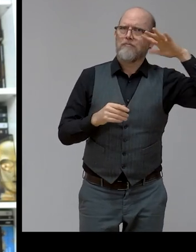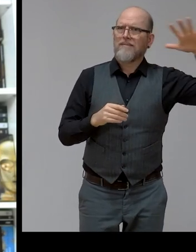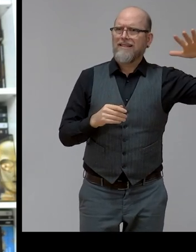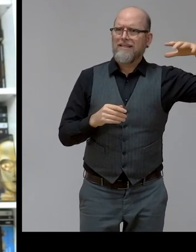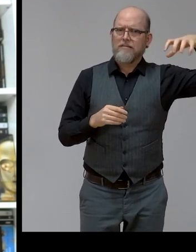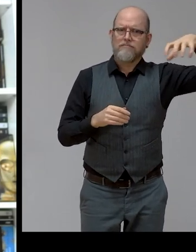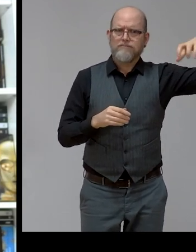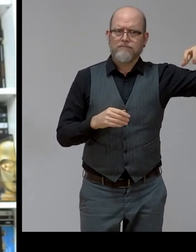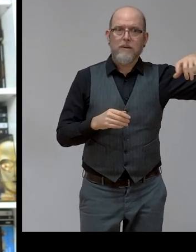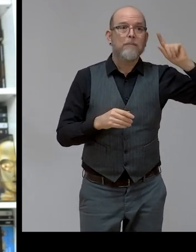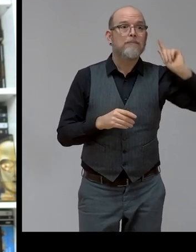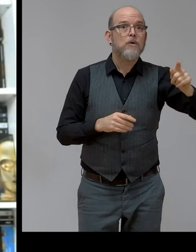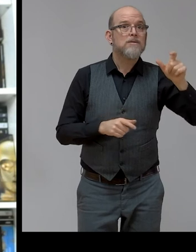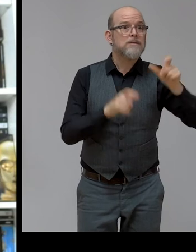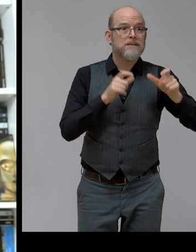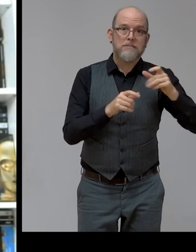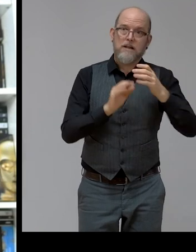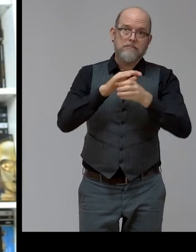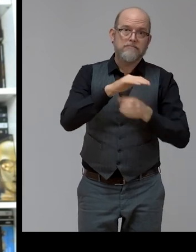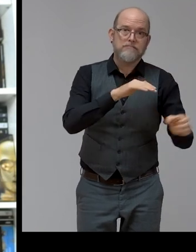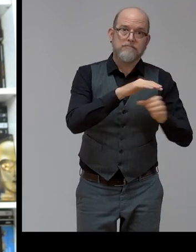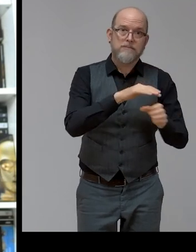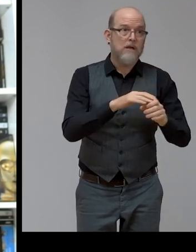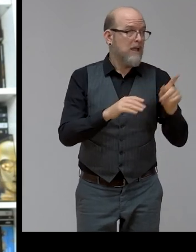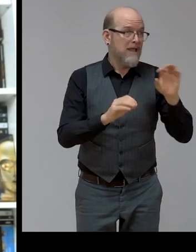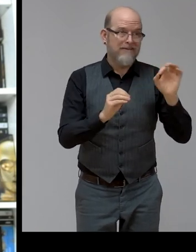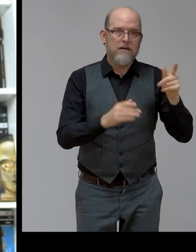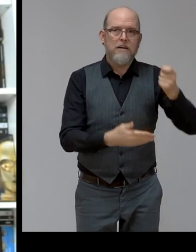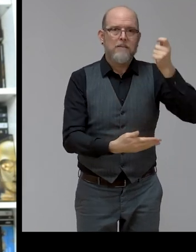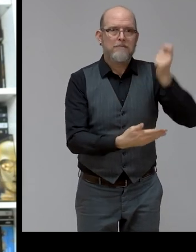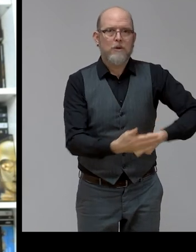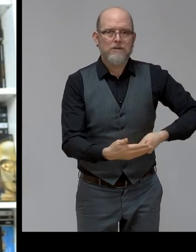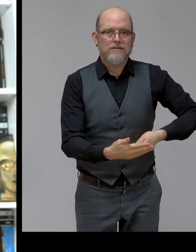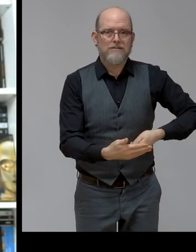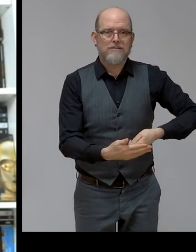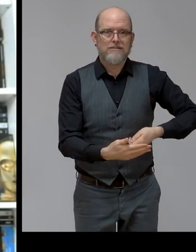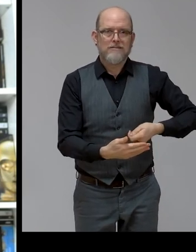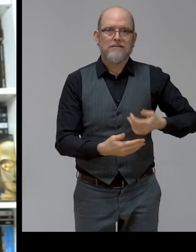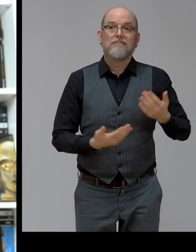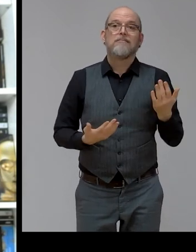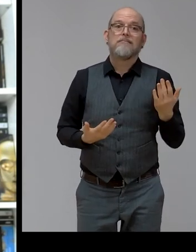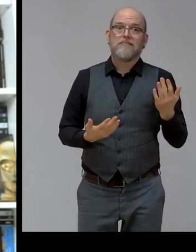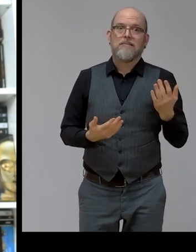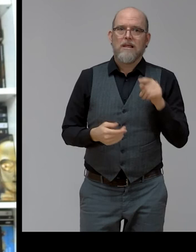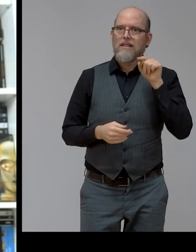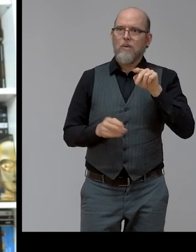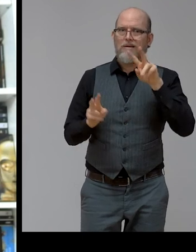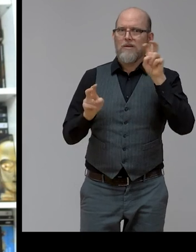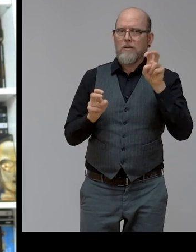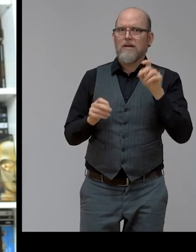pay fines to the government. So it's a win-win situation, actually.